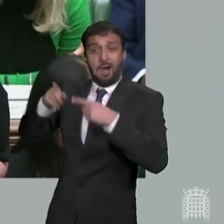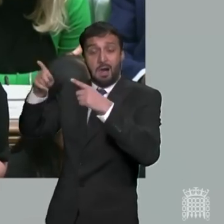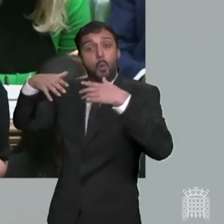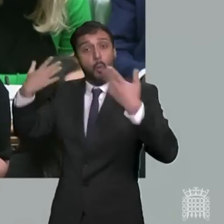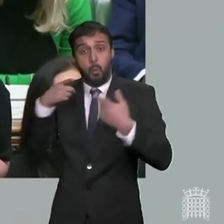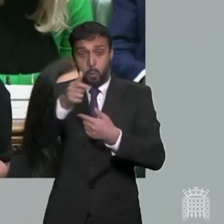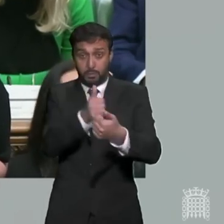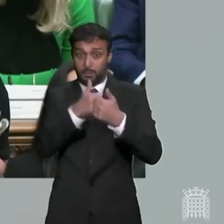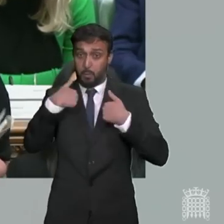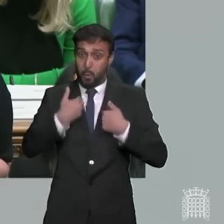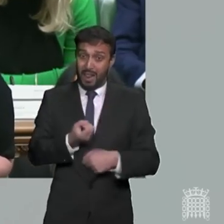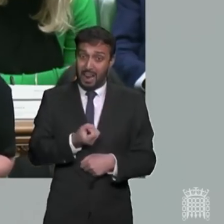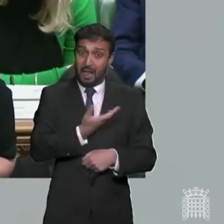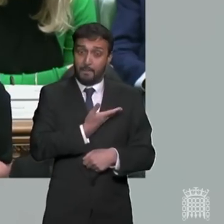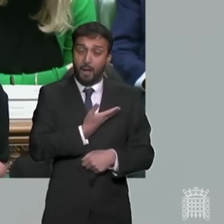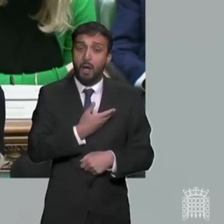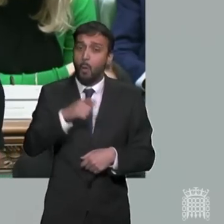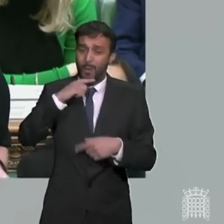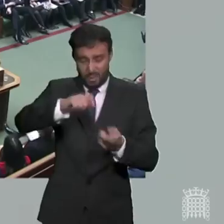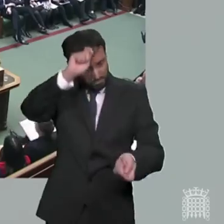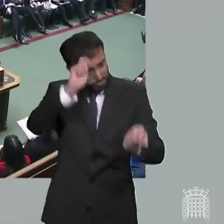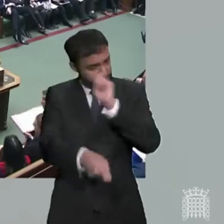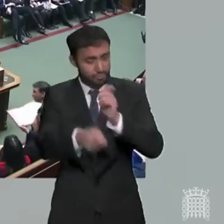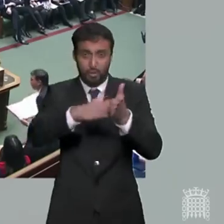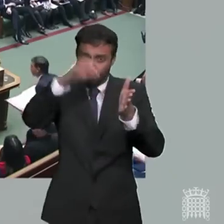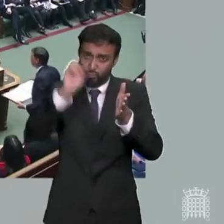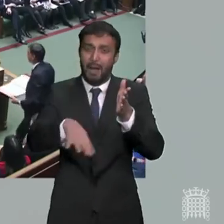and scrap and replace the outdated business rates?